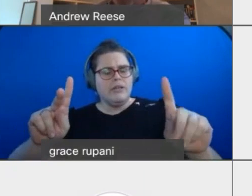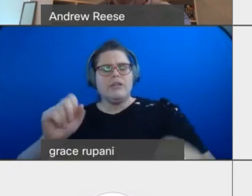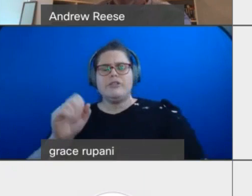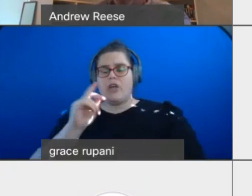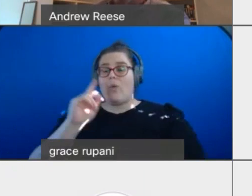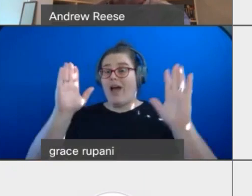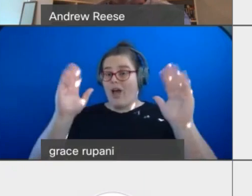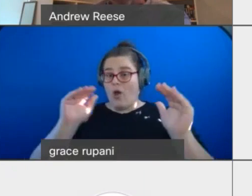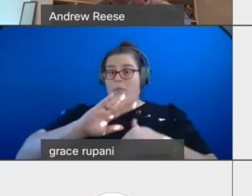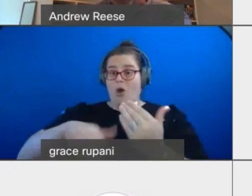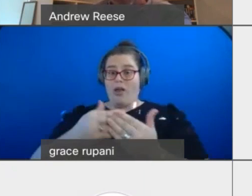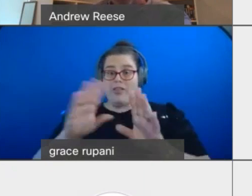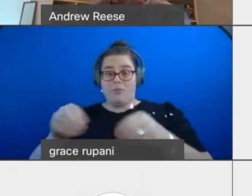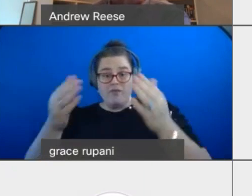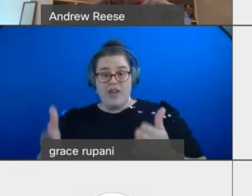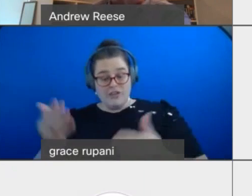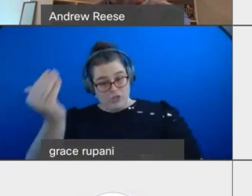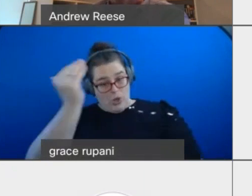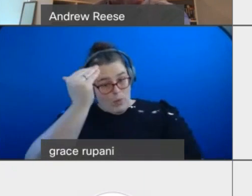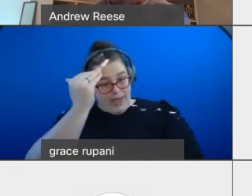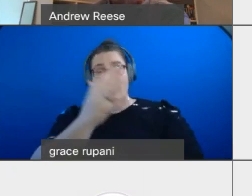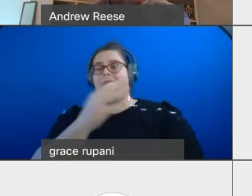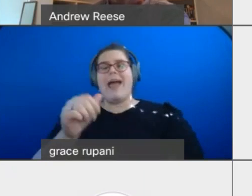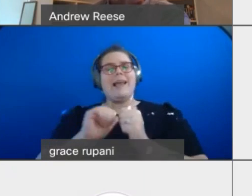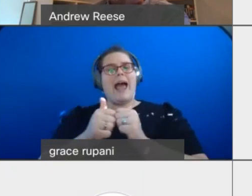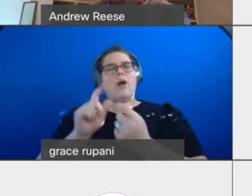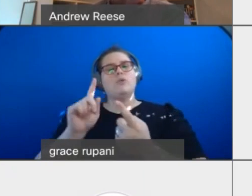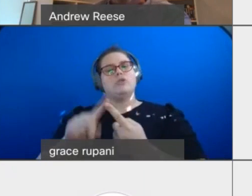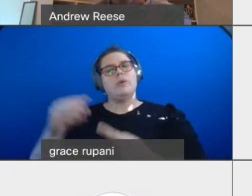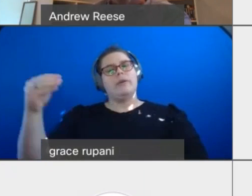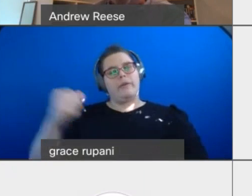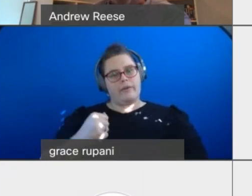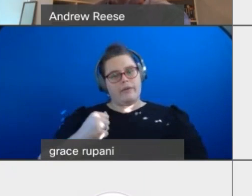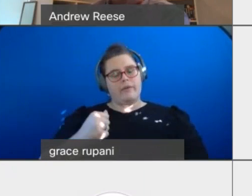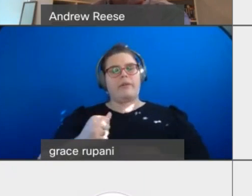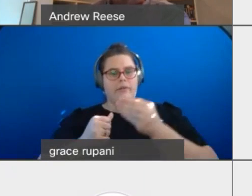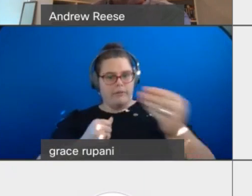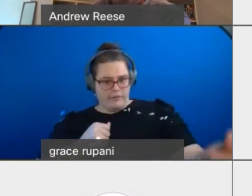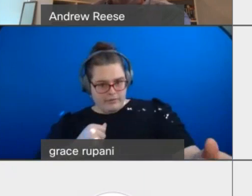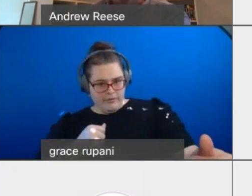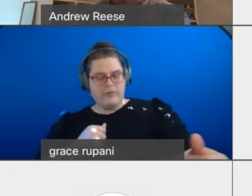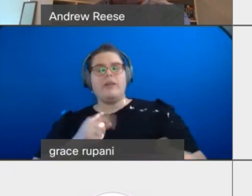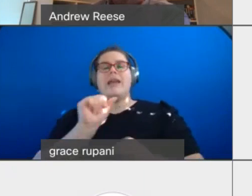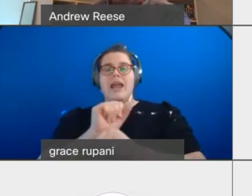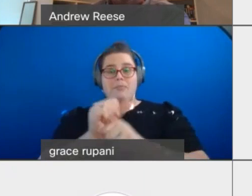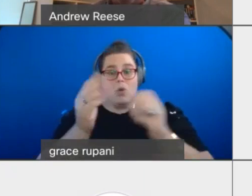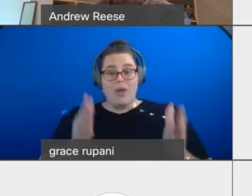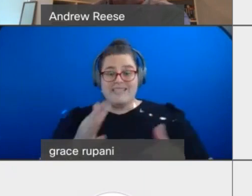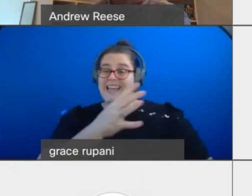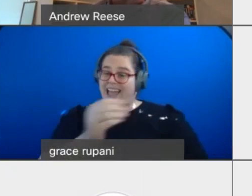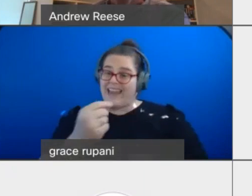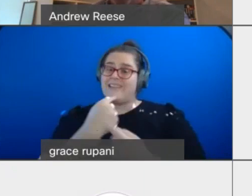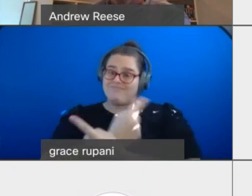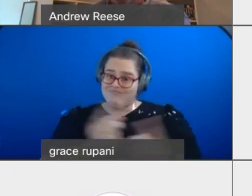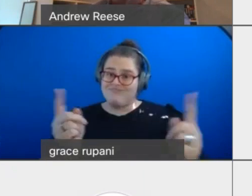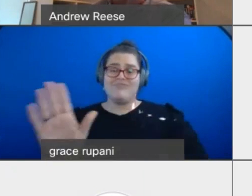they're aware of this and that they're aware of how to do it, and then that they are making their employees aware. If you need to take time off,